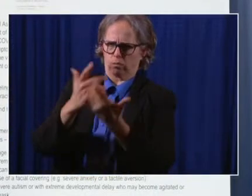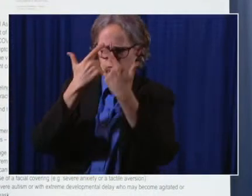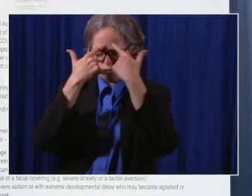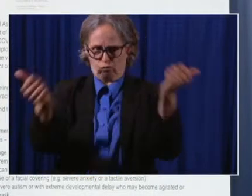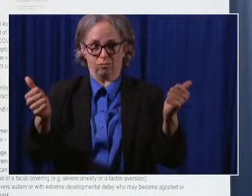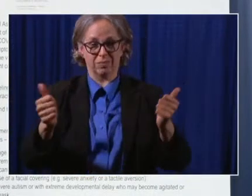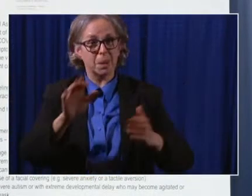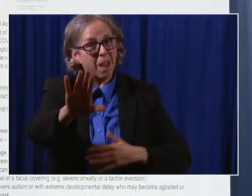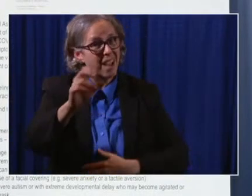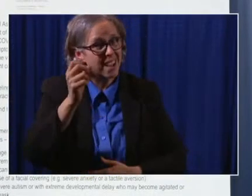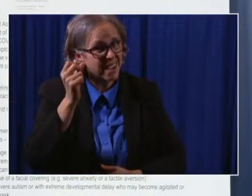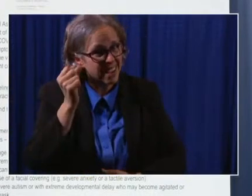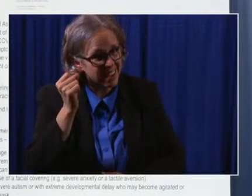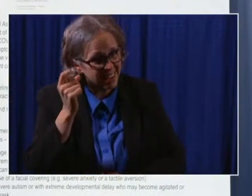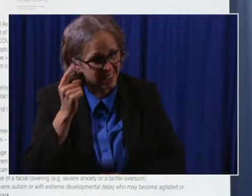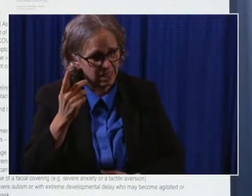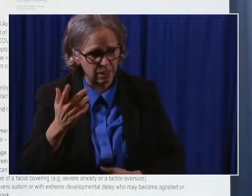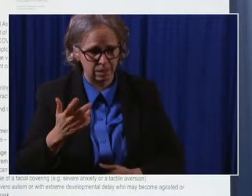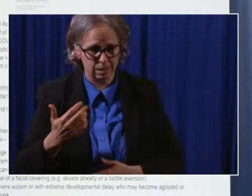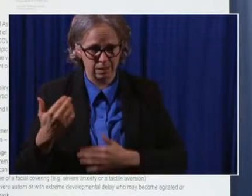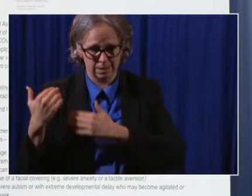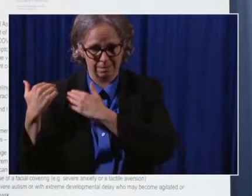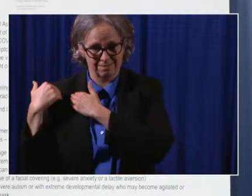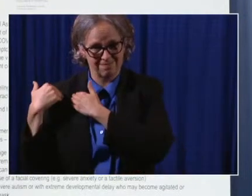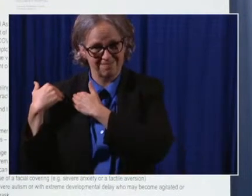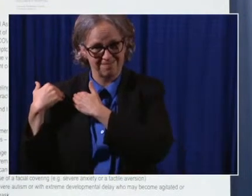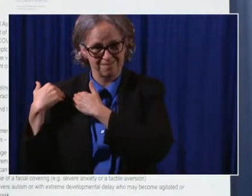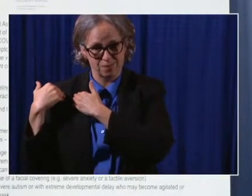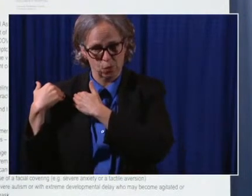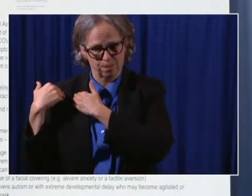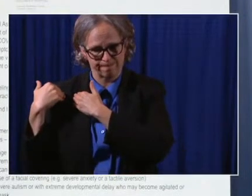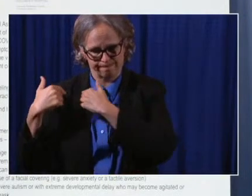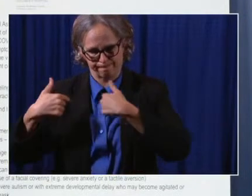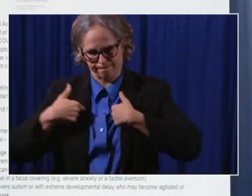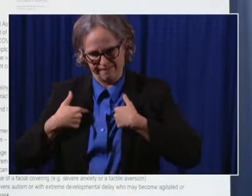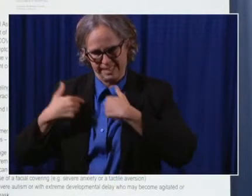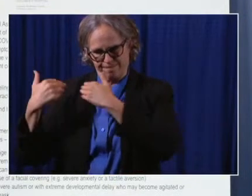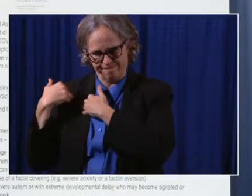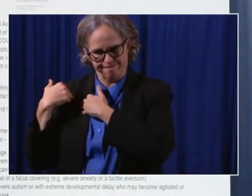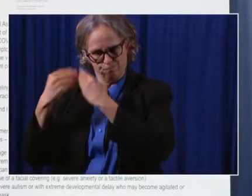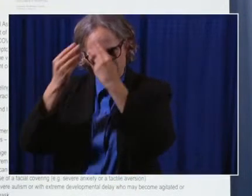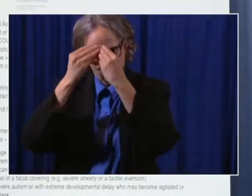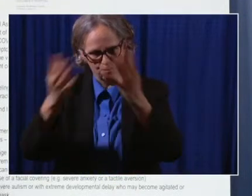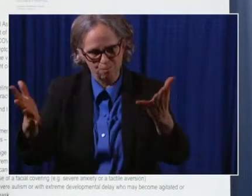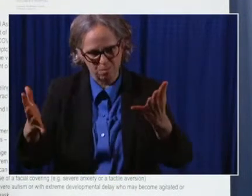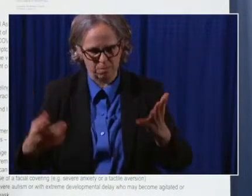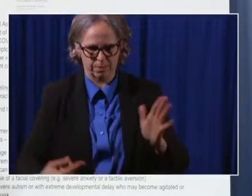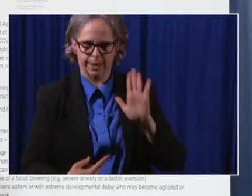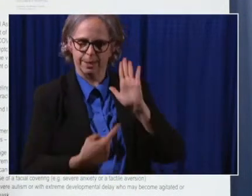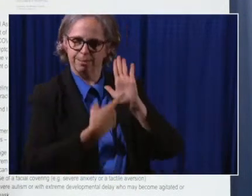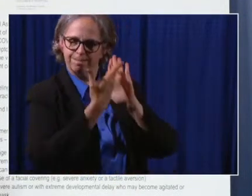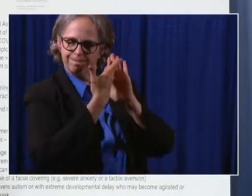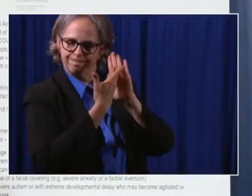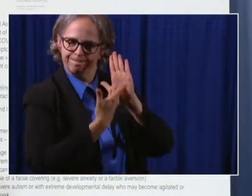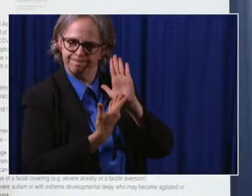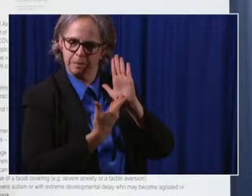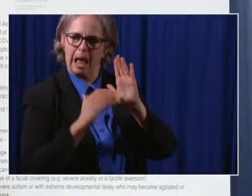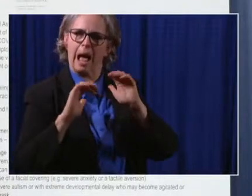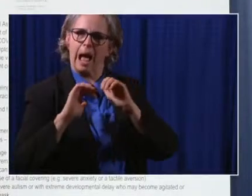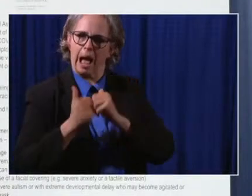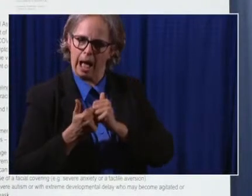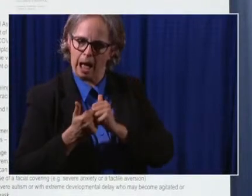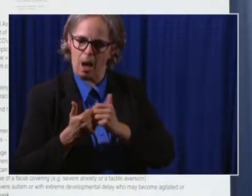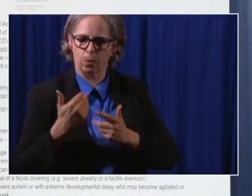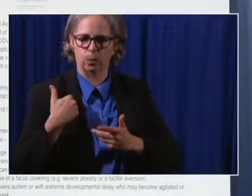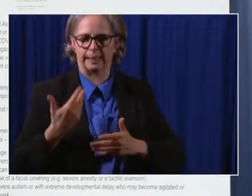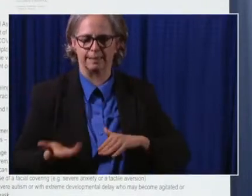norm is. We have an obligation to let everybody know this is how you keep safe, or this is how you increase your odds of staying